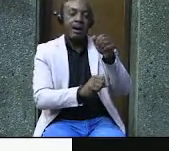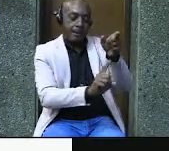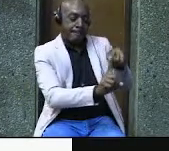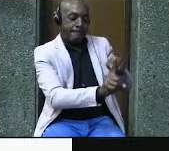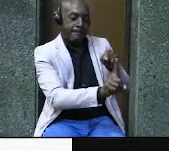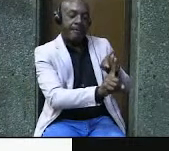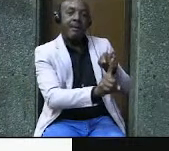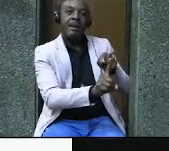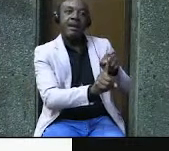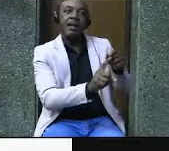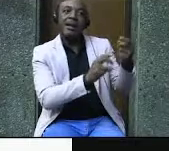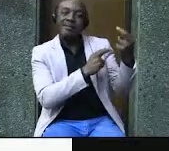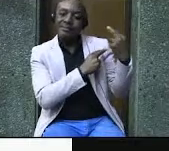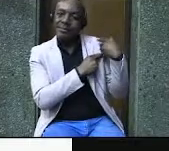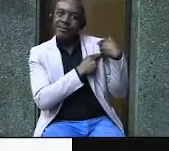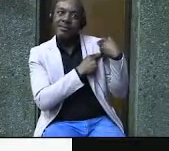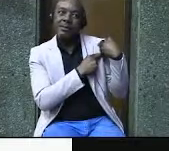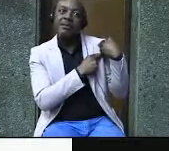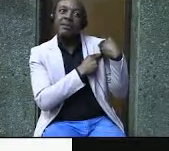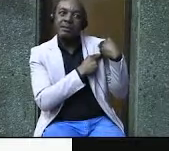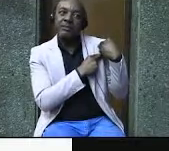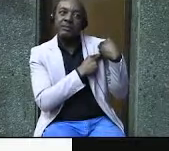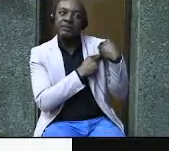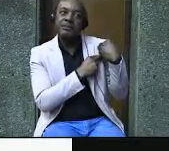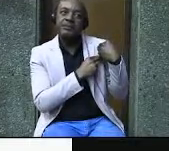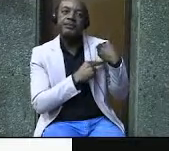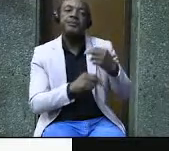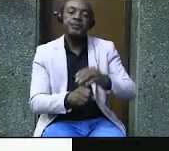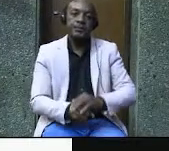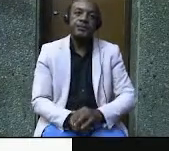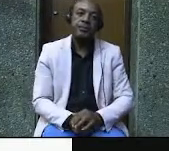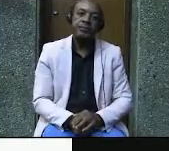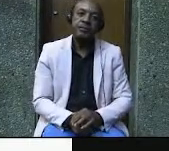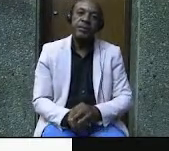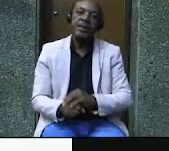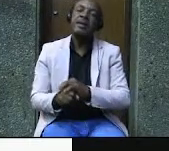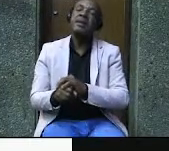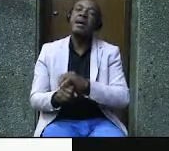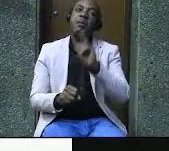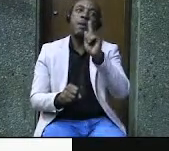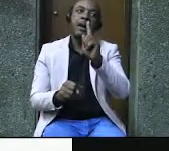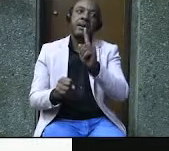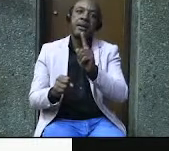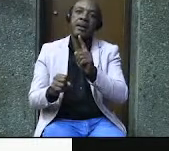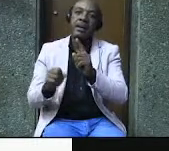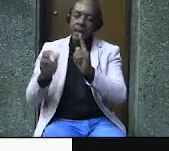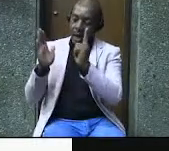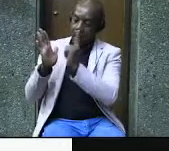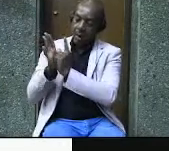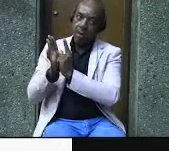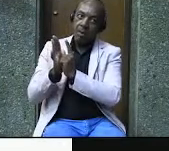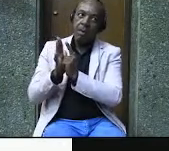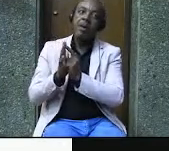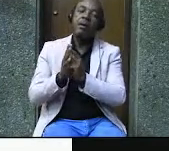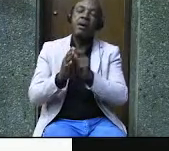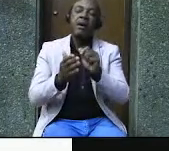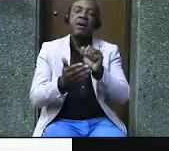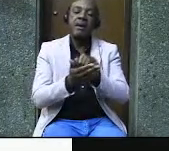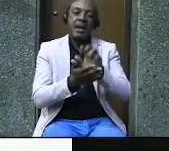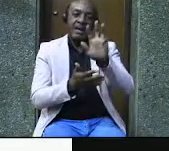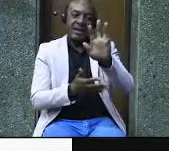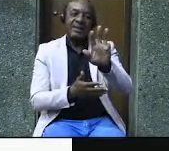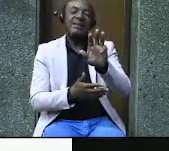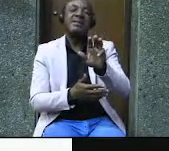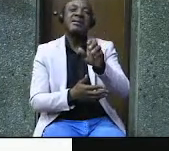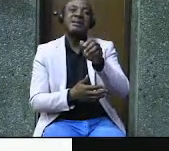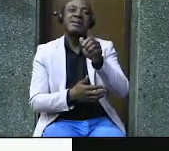management of the Expropriation Act 63 of 1975. It is for this reason that this